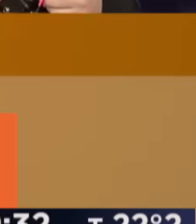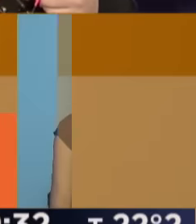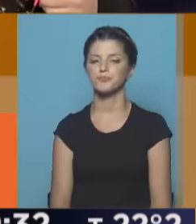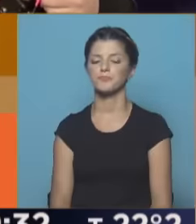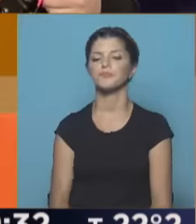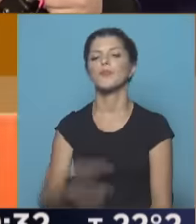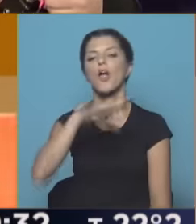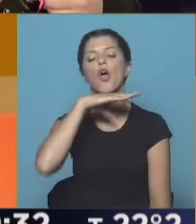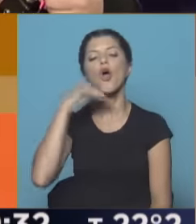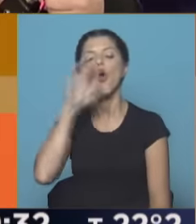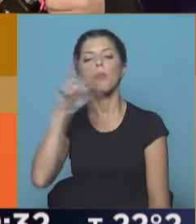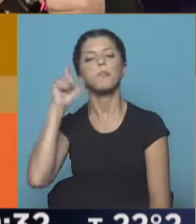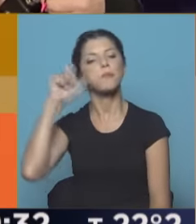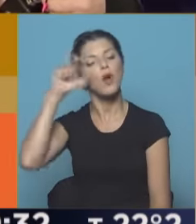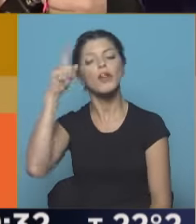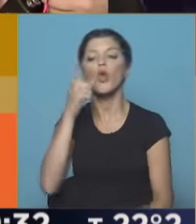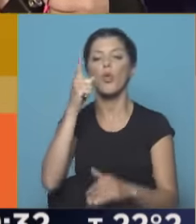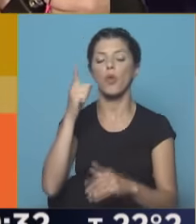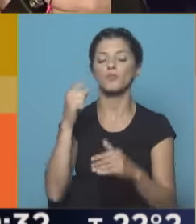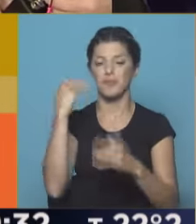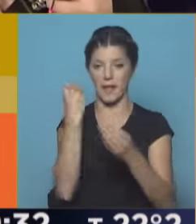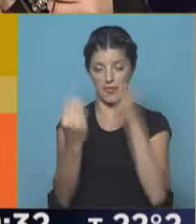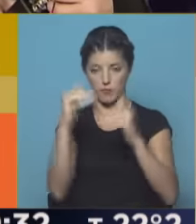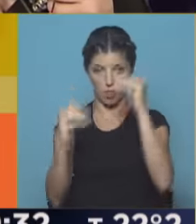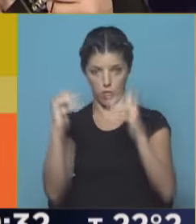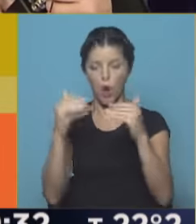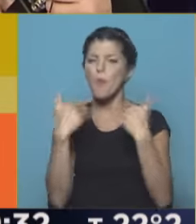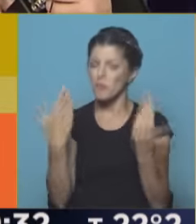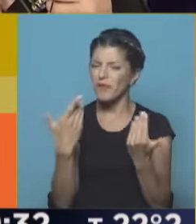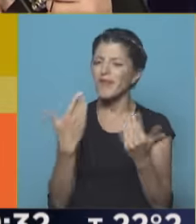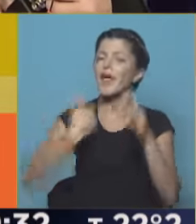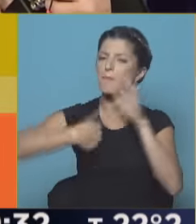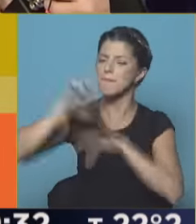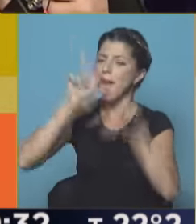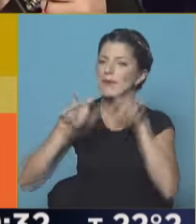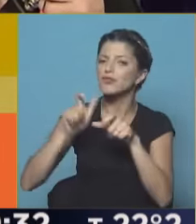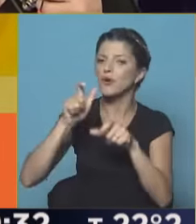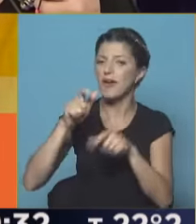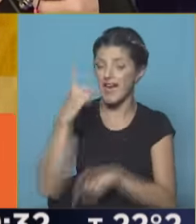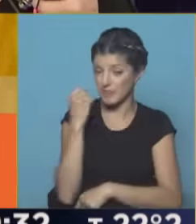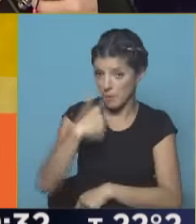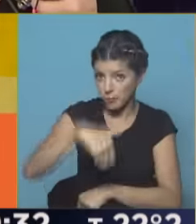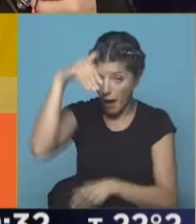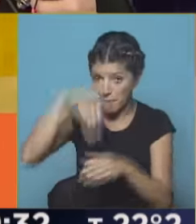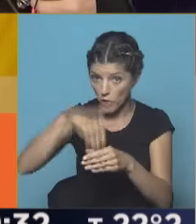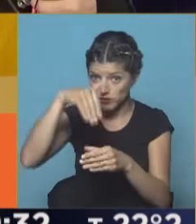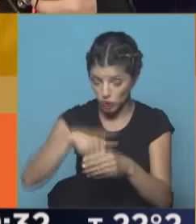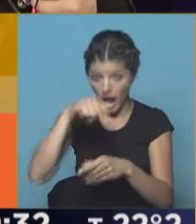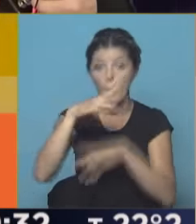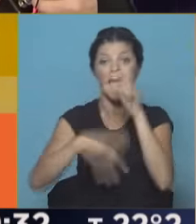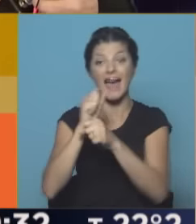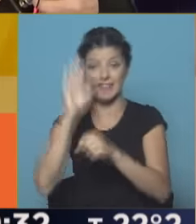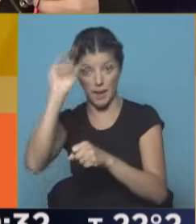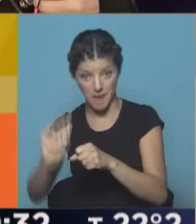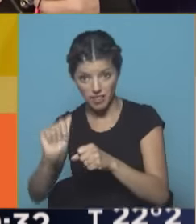Jorge, debido a la paridad entre los dos candidatos, ¿es posible que esto haga que más gente vote? En estos días ya se está votando y hasta el martes,